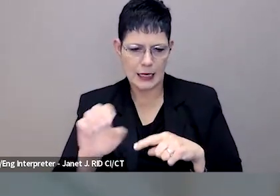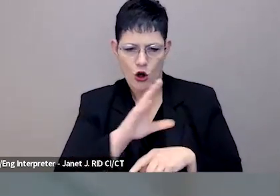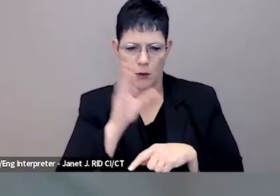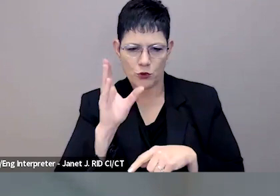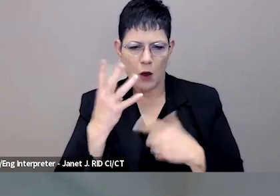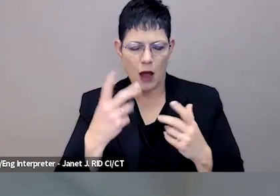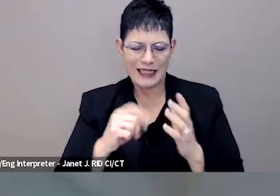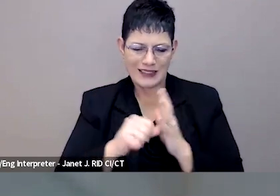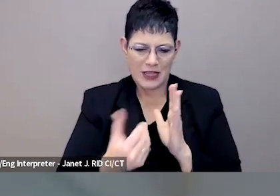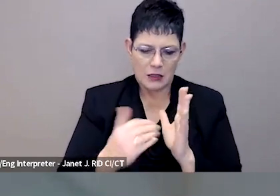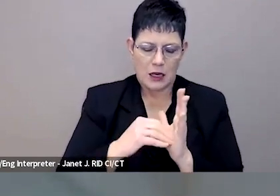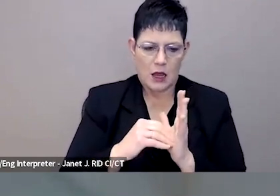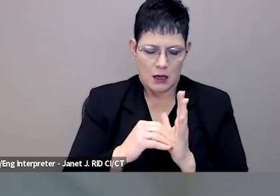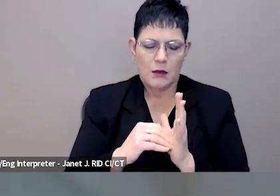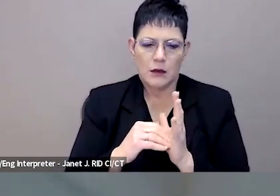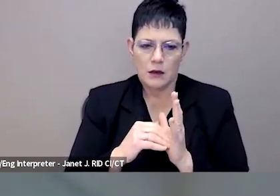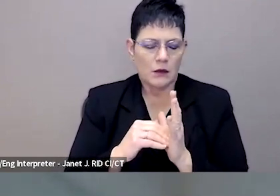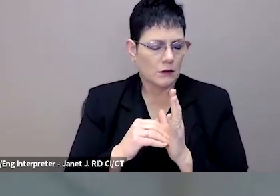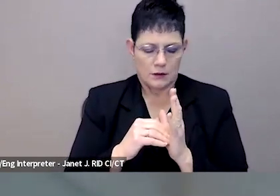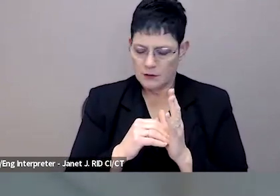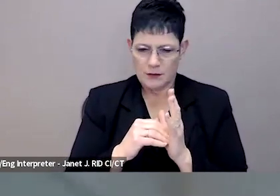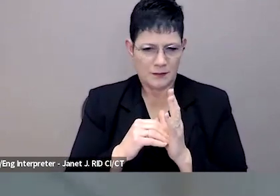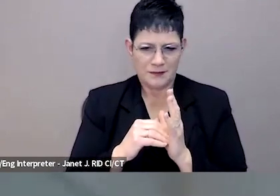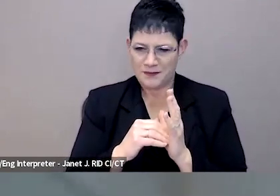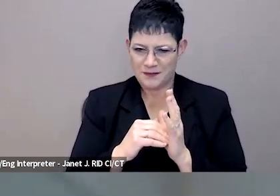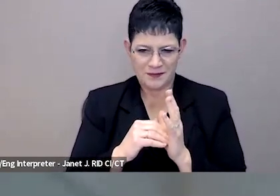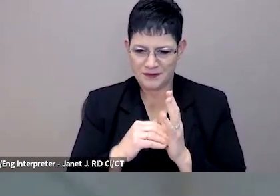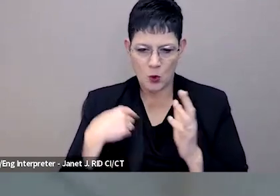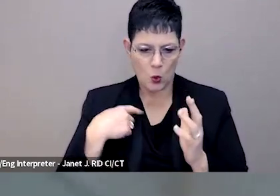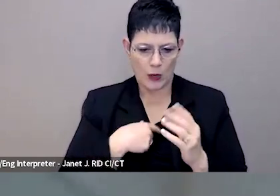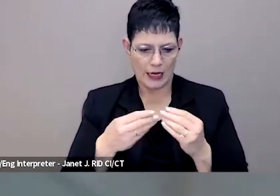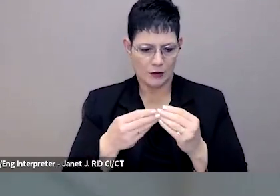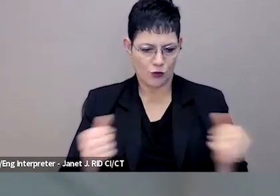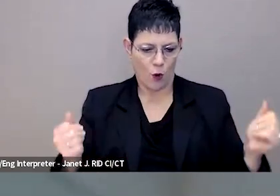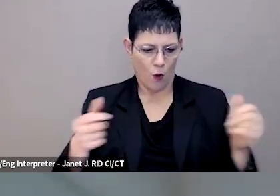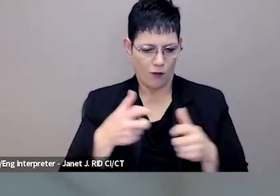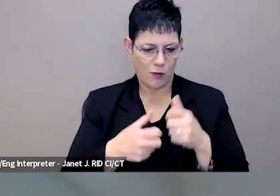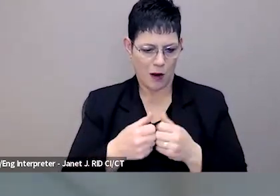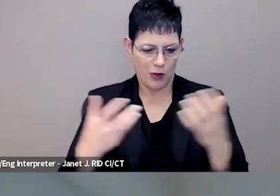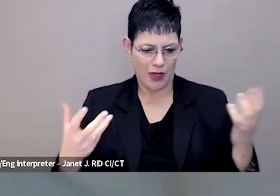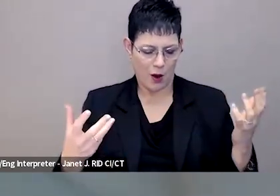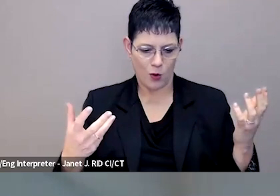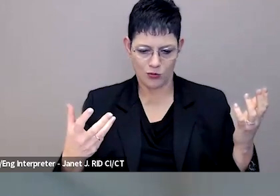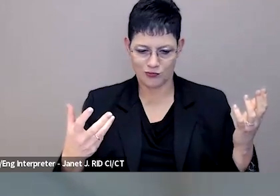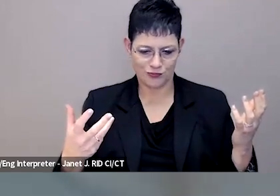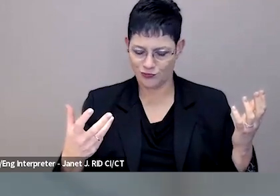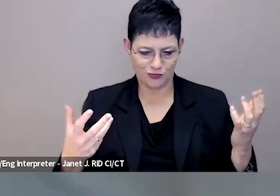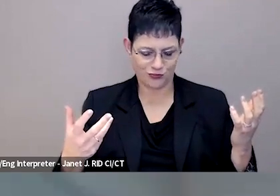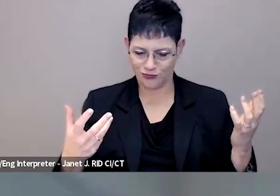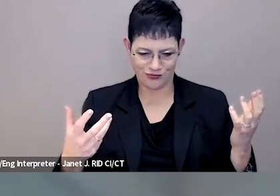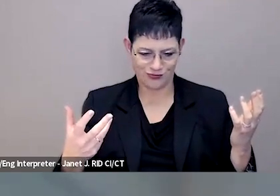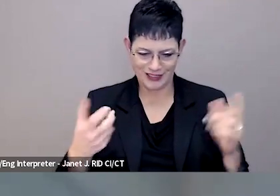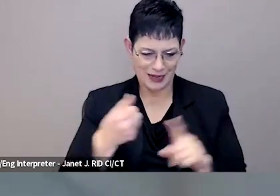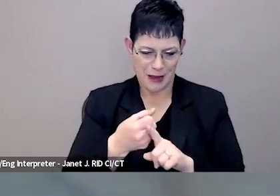to echo the point that we cannot resolve the workforce crisis at no cost. More investment,